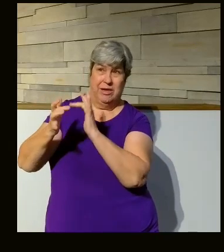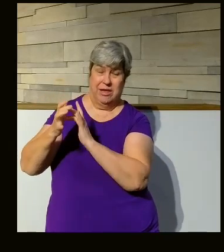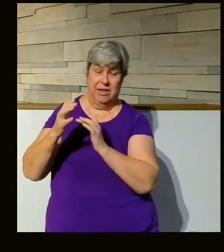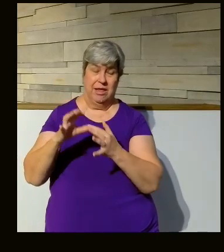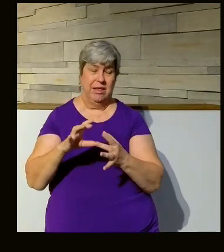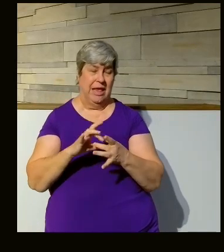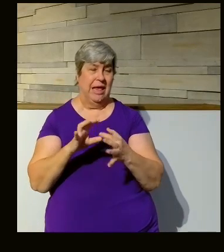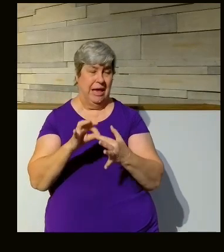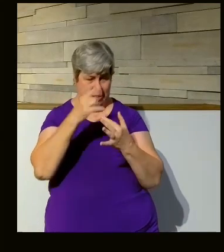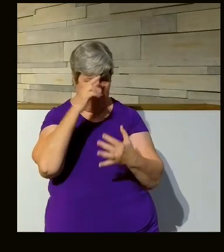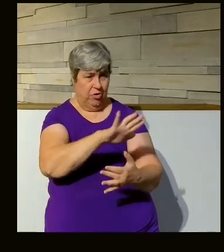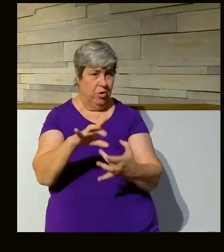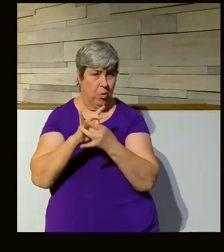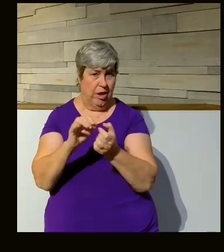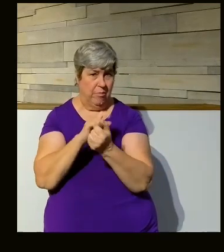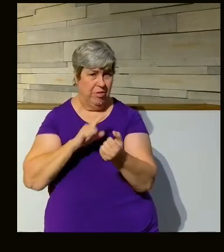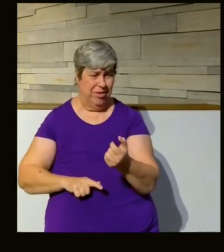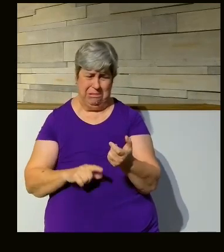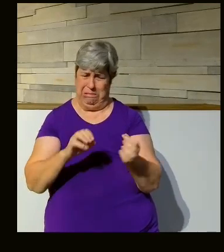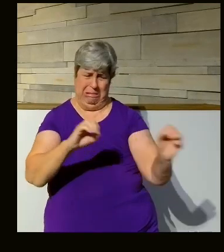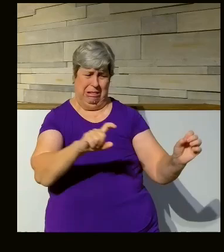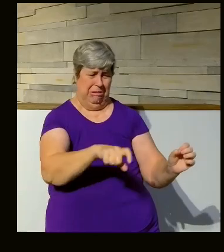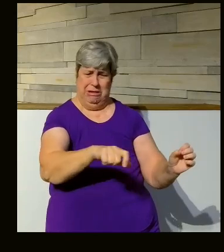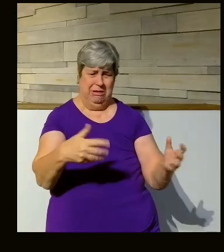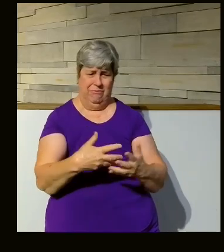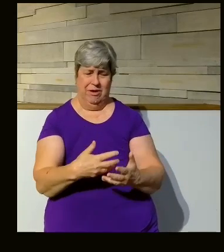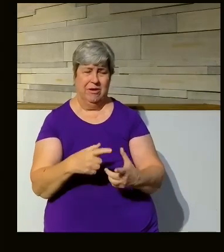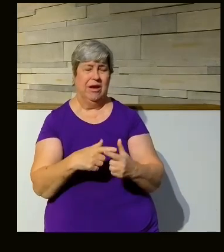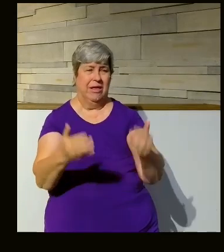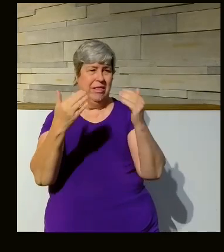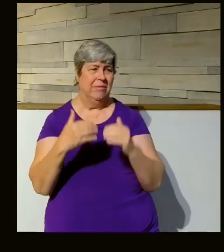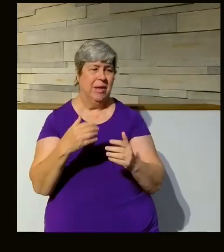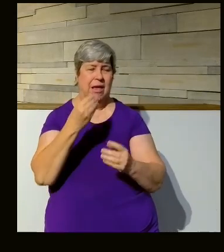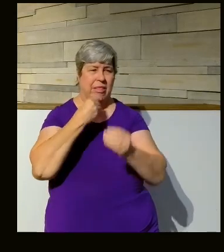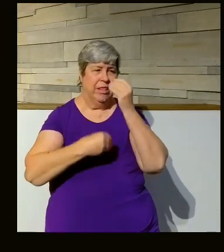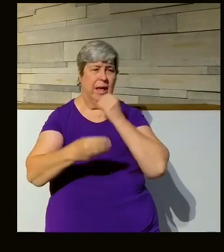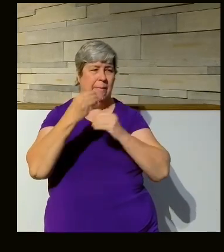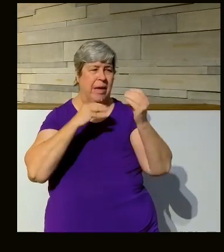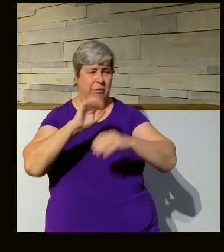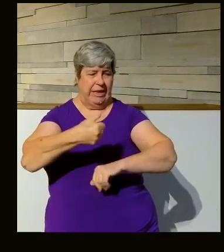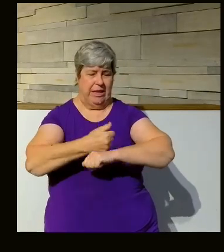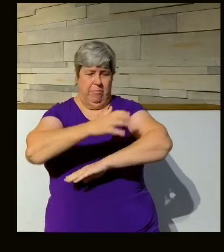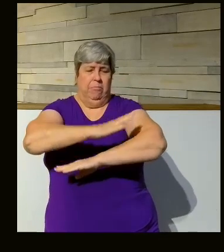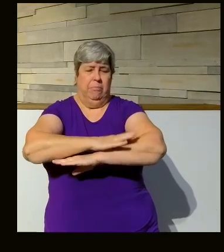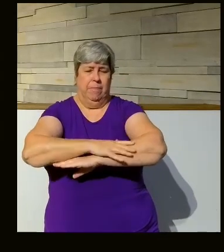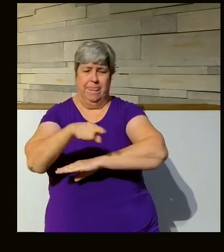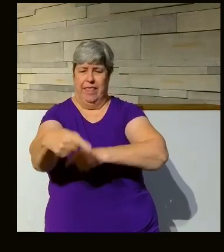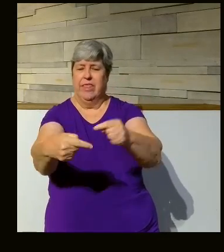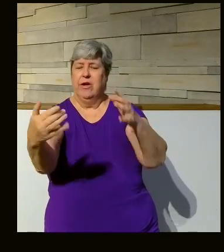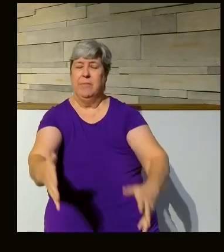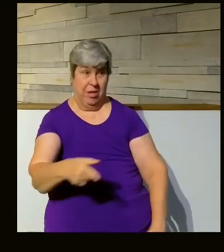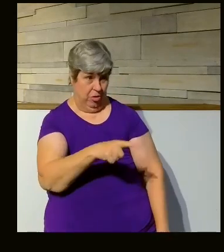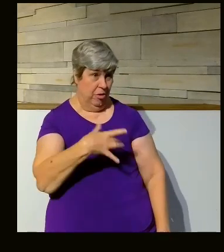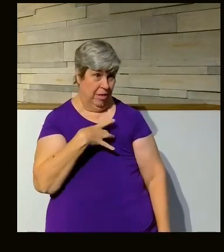of your relationship with the Lord, there's nothing to fear. And so then we move on to the banquet before our enemies. I like a